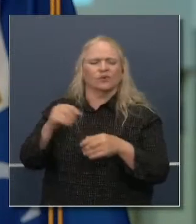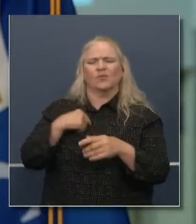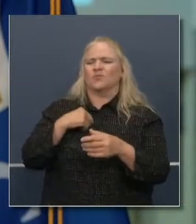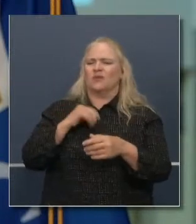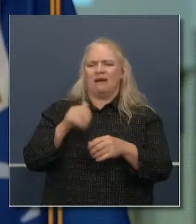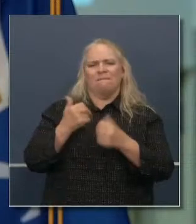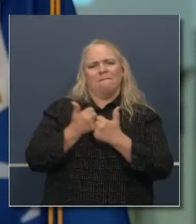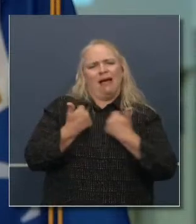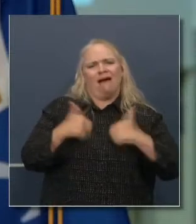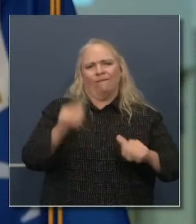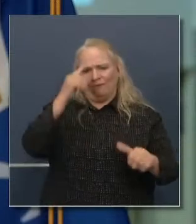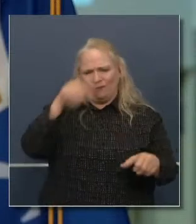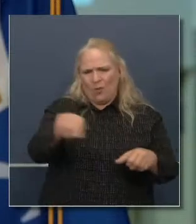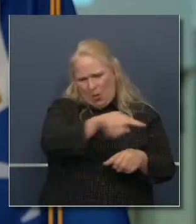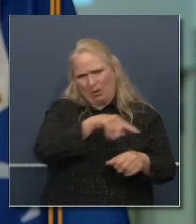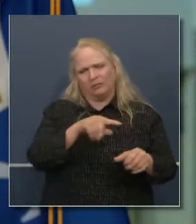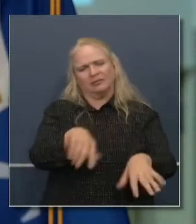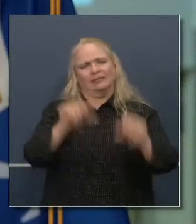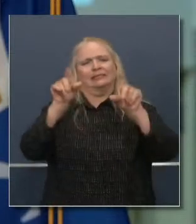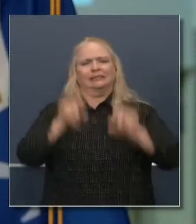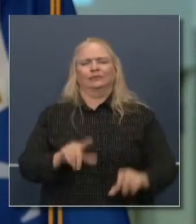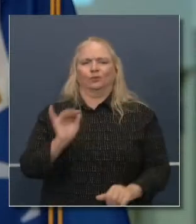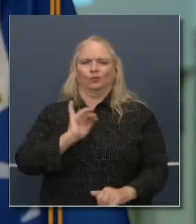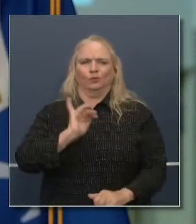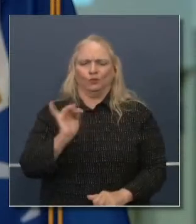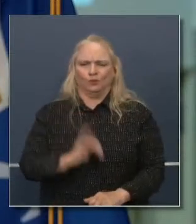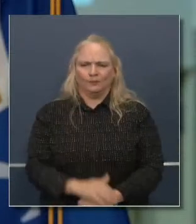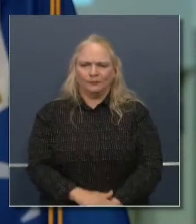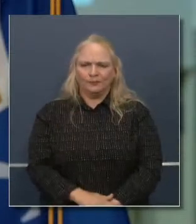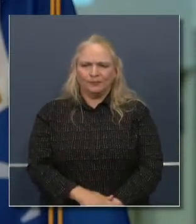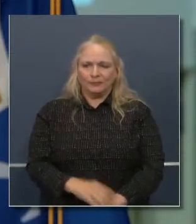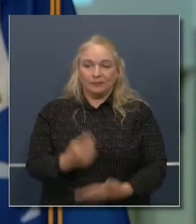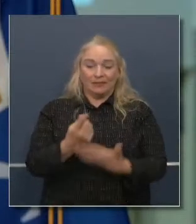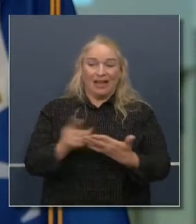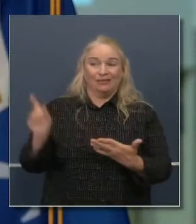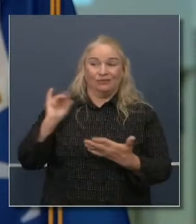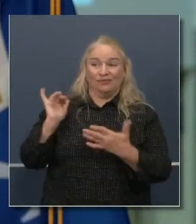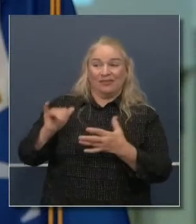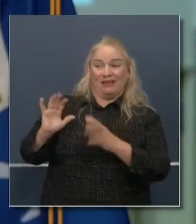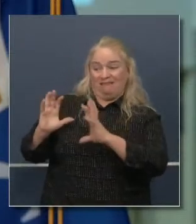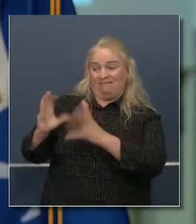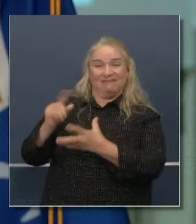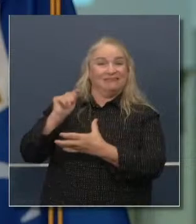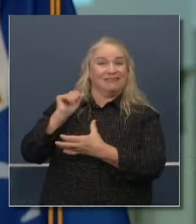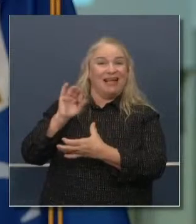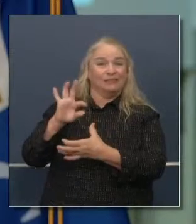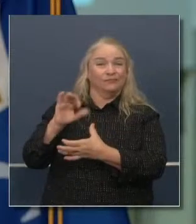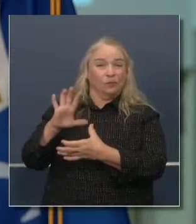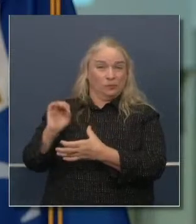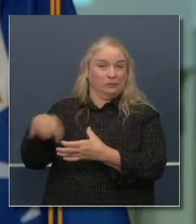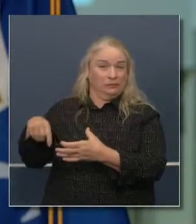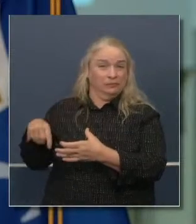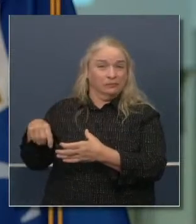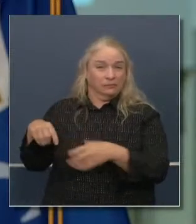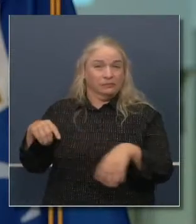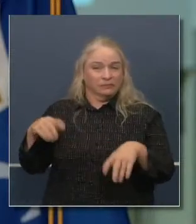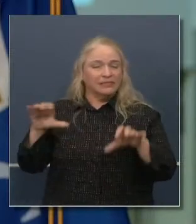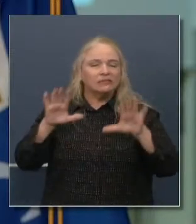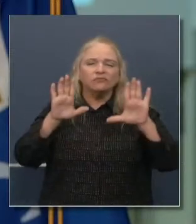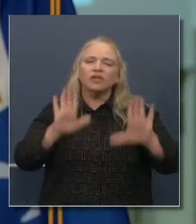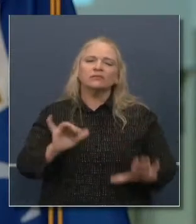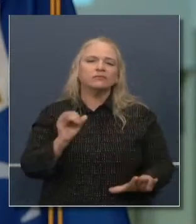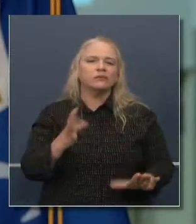week ago that the task force had done not only an admirable job, I believe an outstanding job.